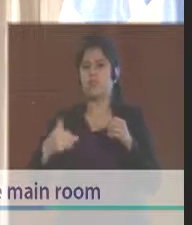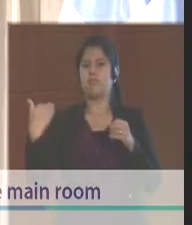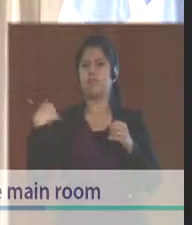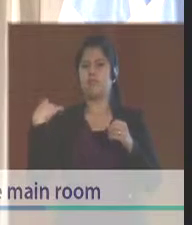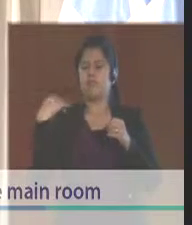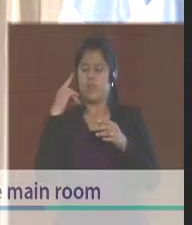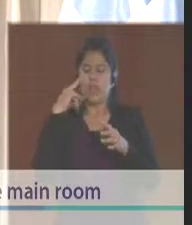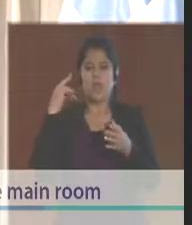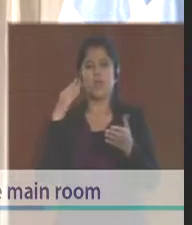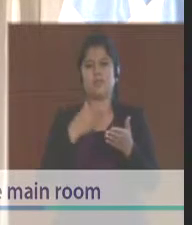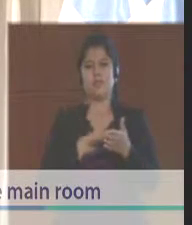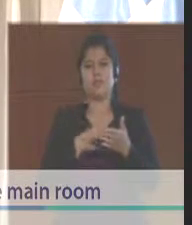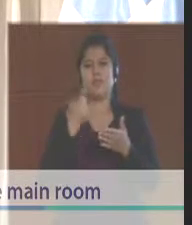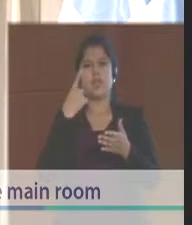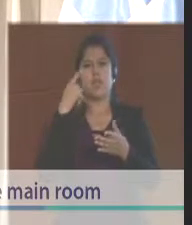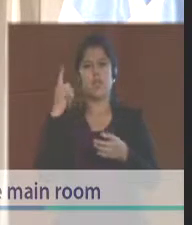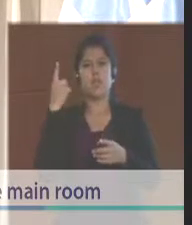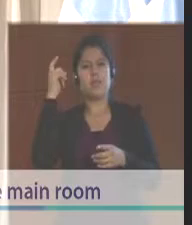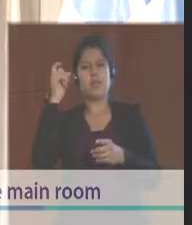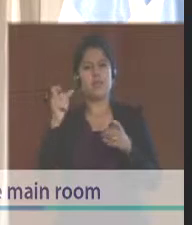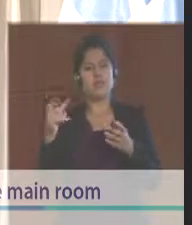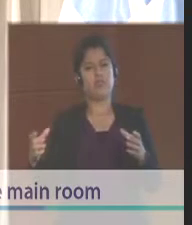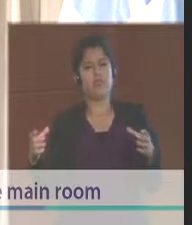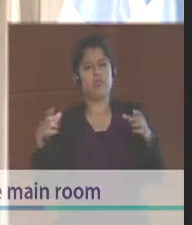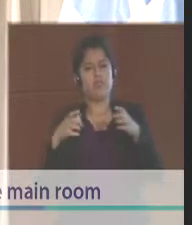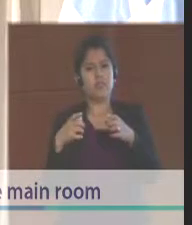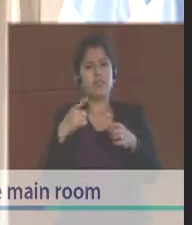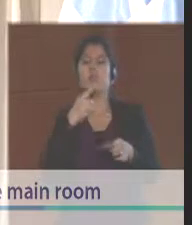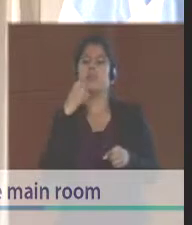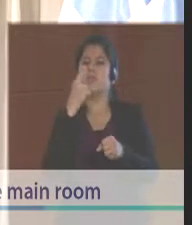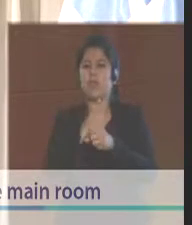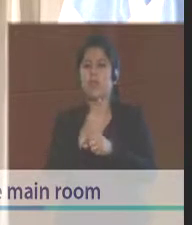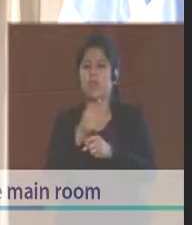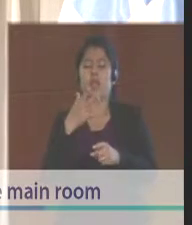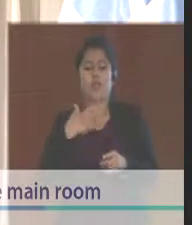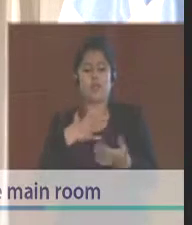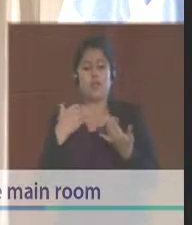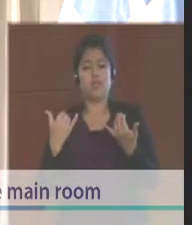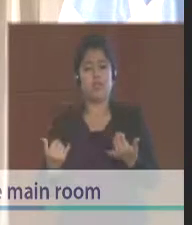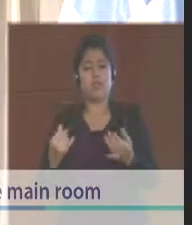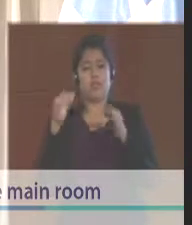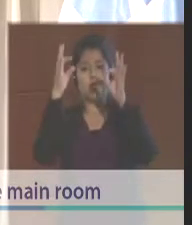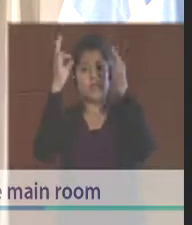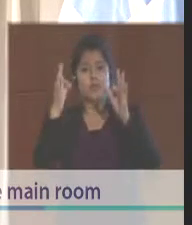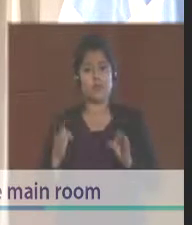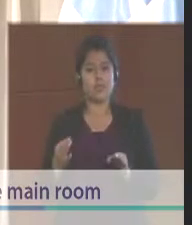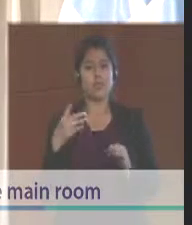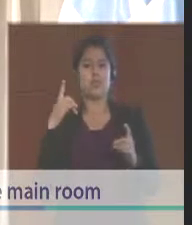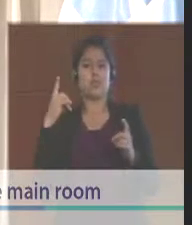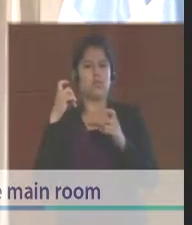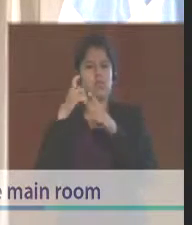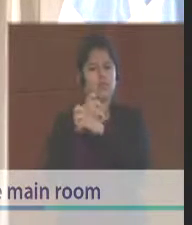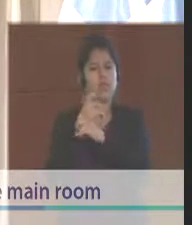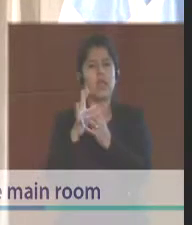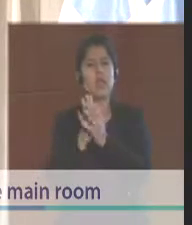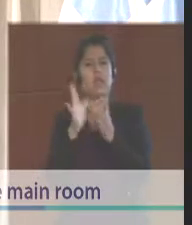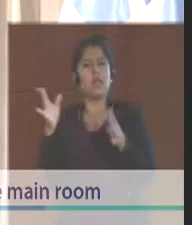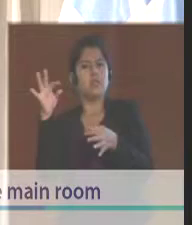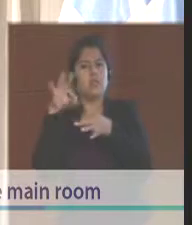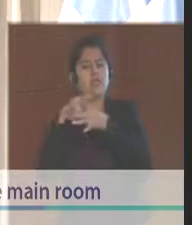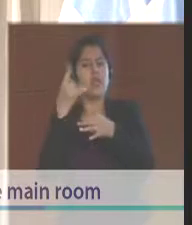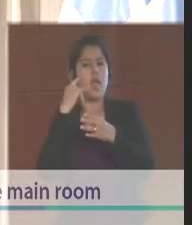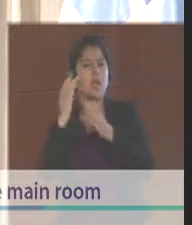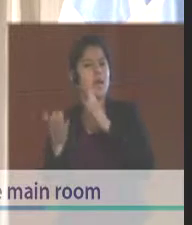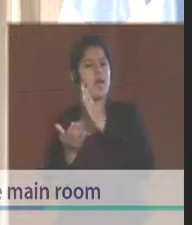of the resources that should be destined to municipalities. Obviously, this financial situation